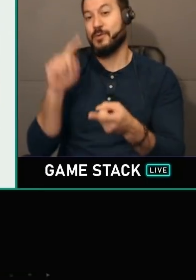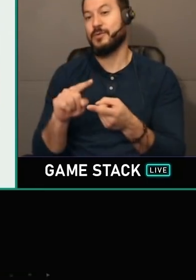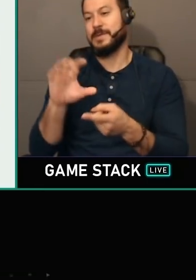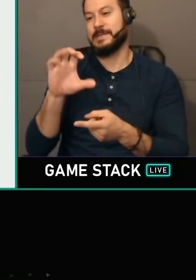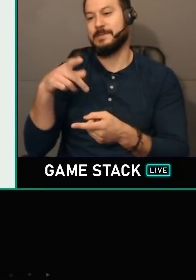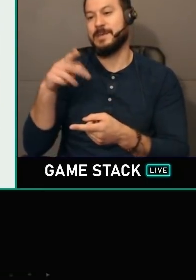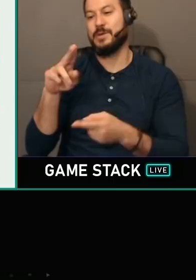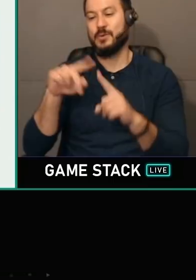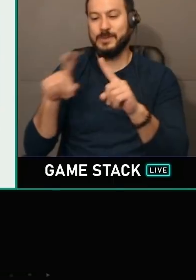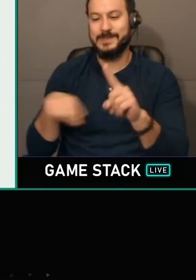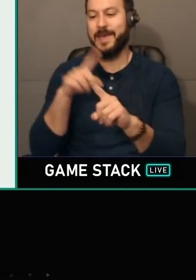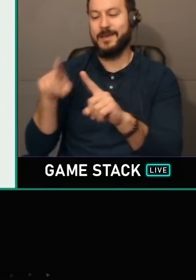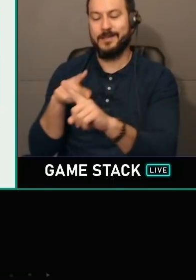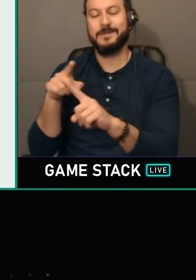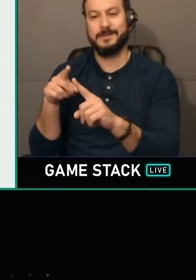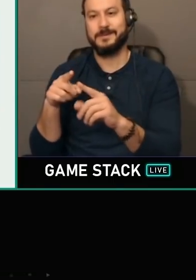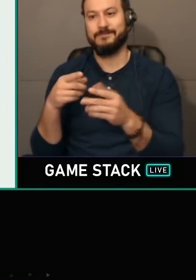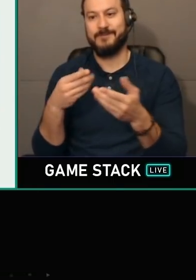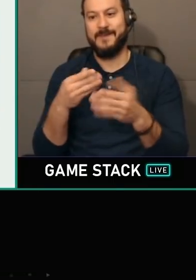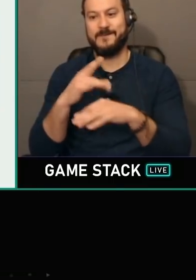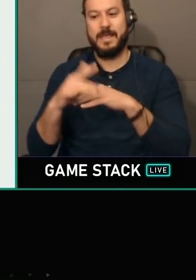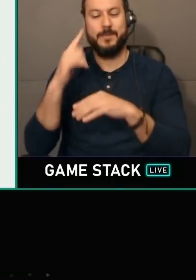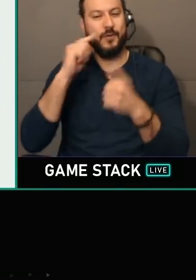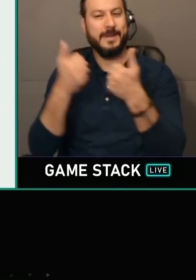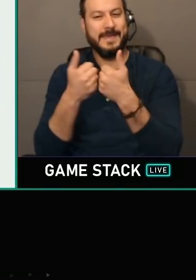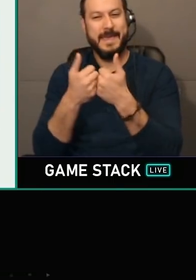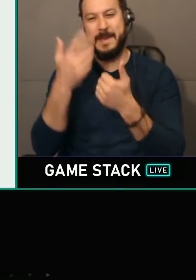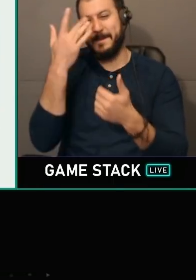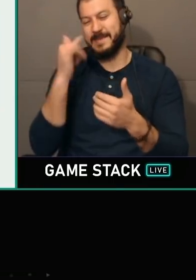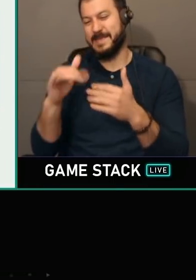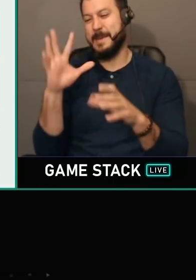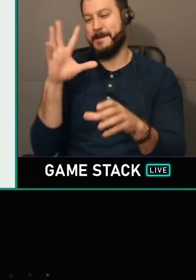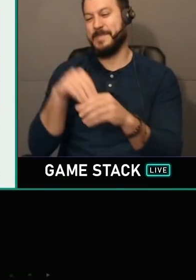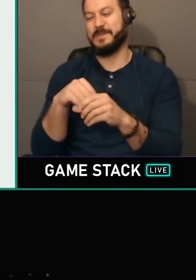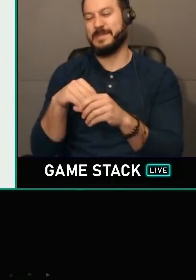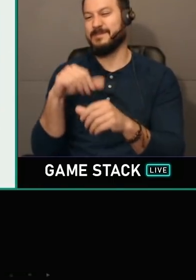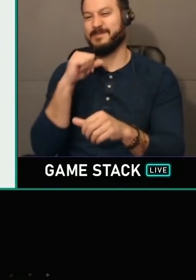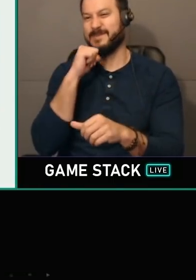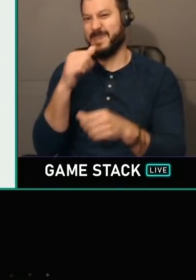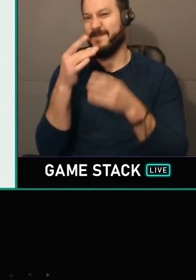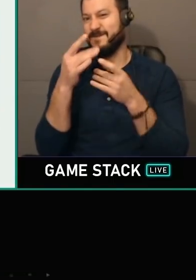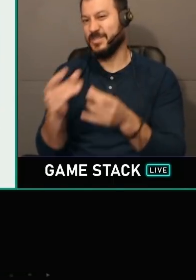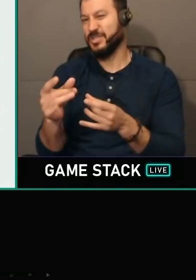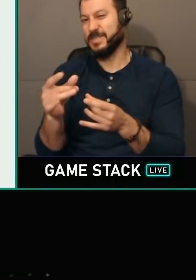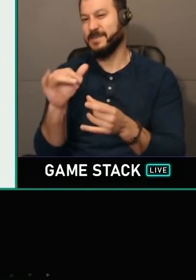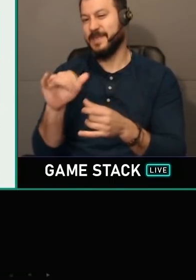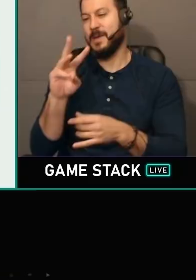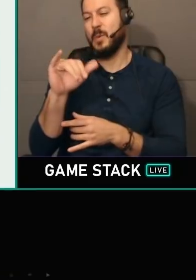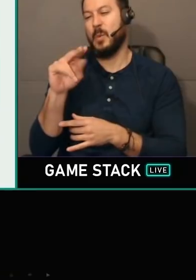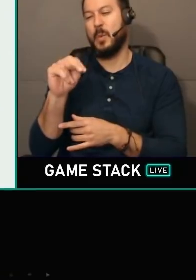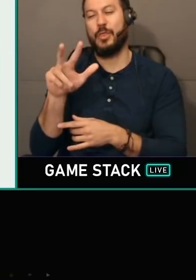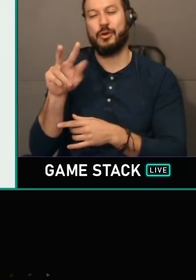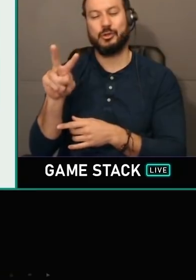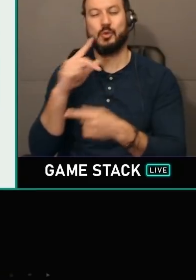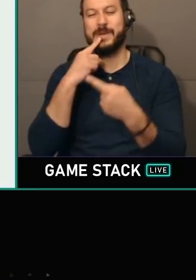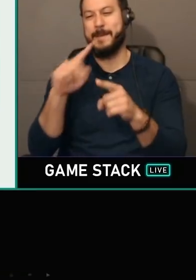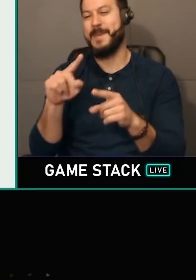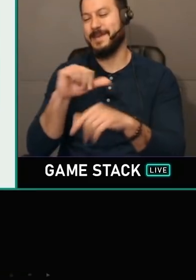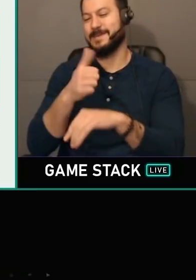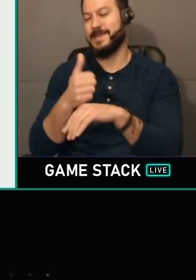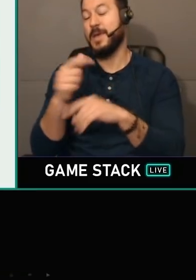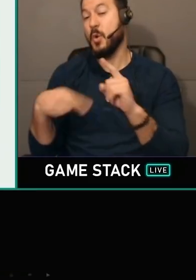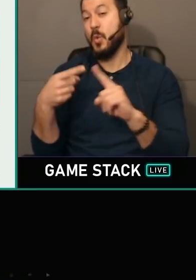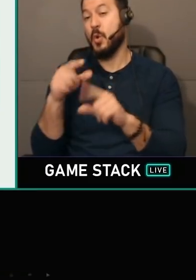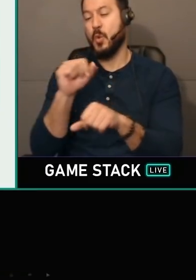cycles available to a game. This is because of the built-in inefficiencies of the Win32 command set when working